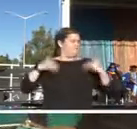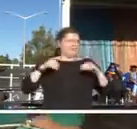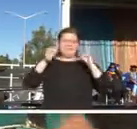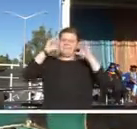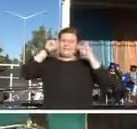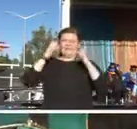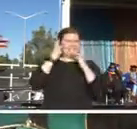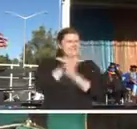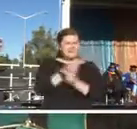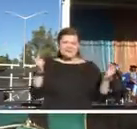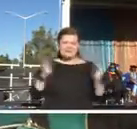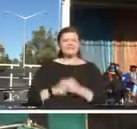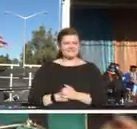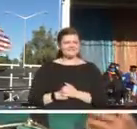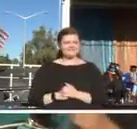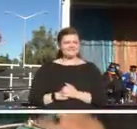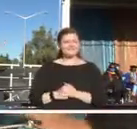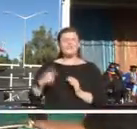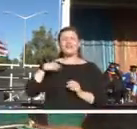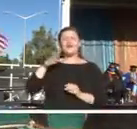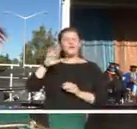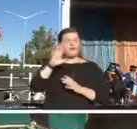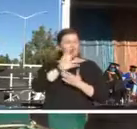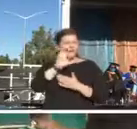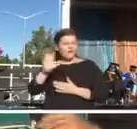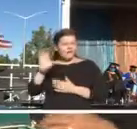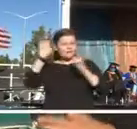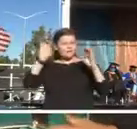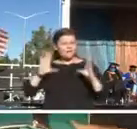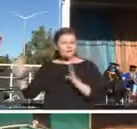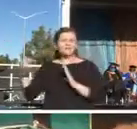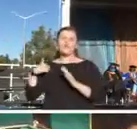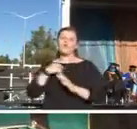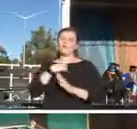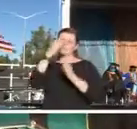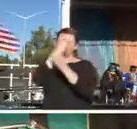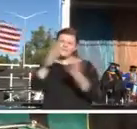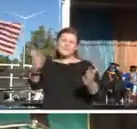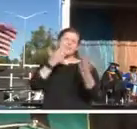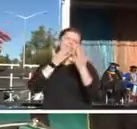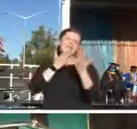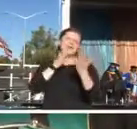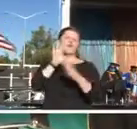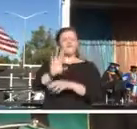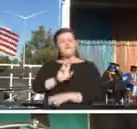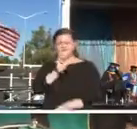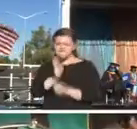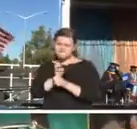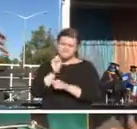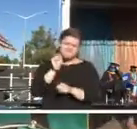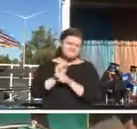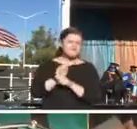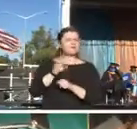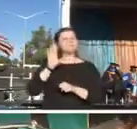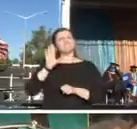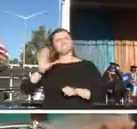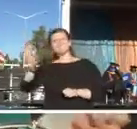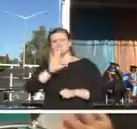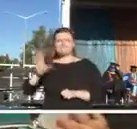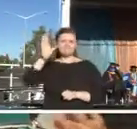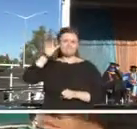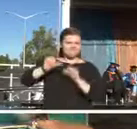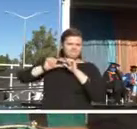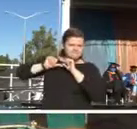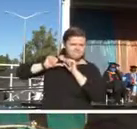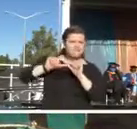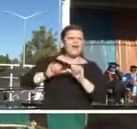I just want to say on behalf of your Clark College professors, thank you for your hard work, your tenacity, and for all of the